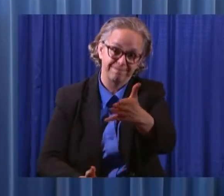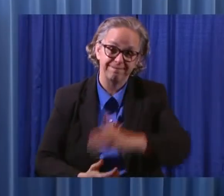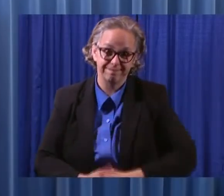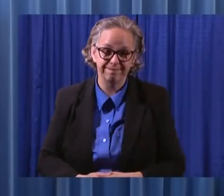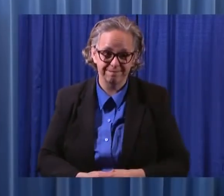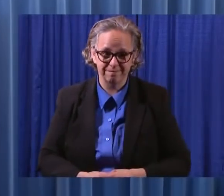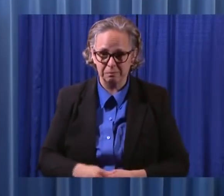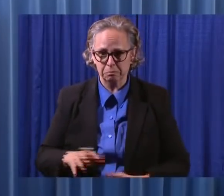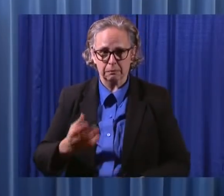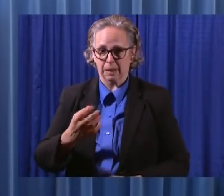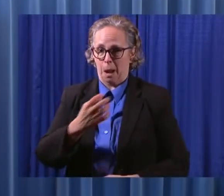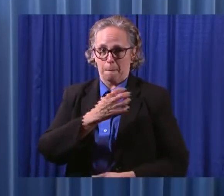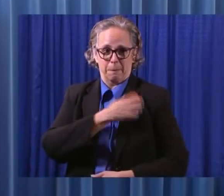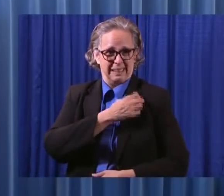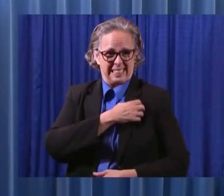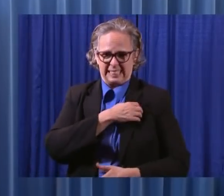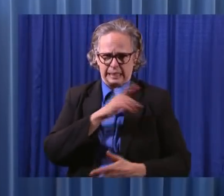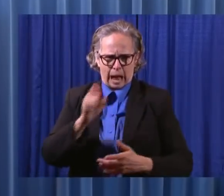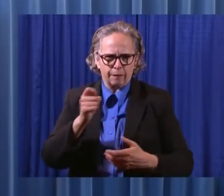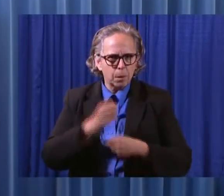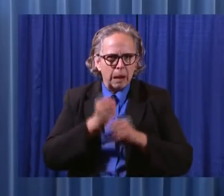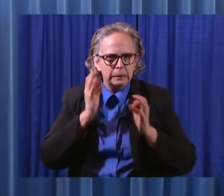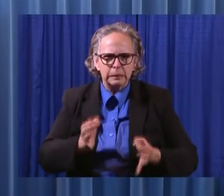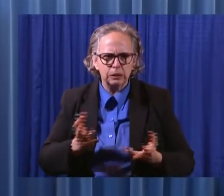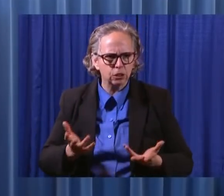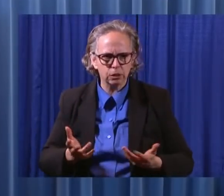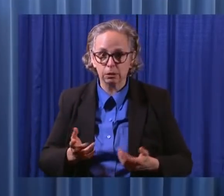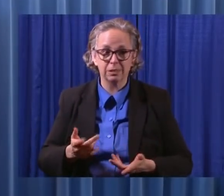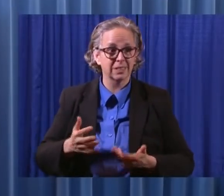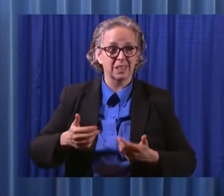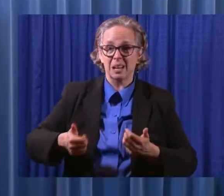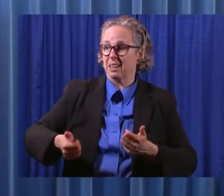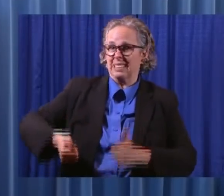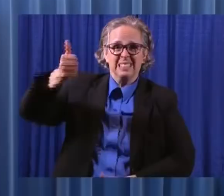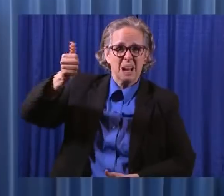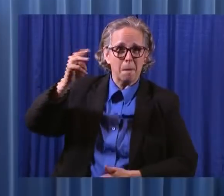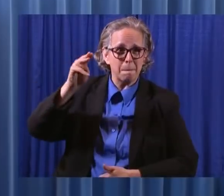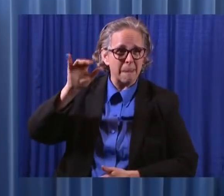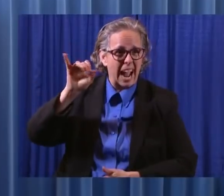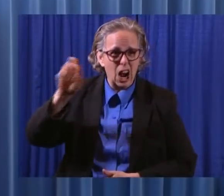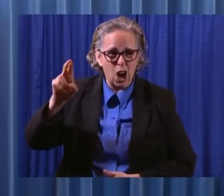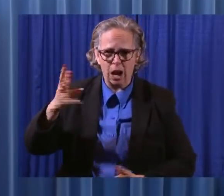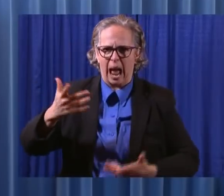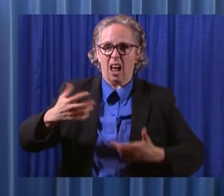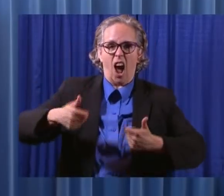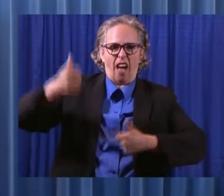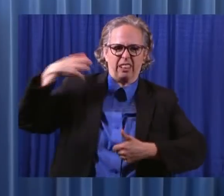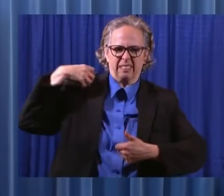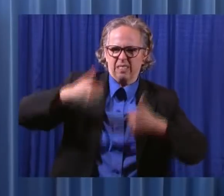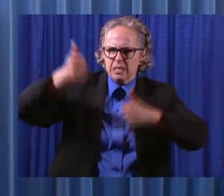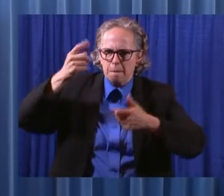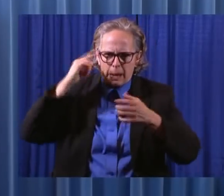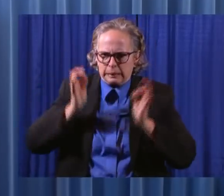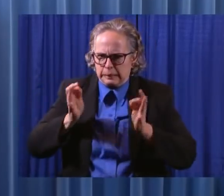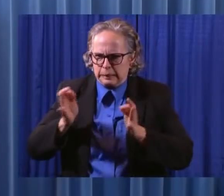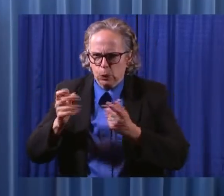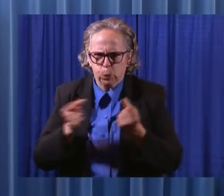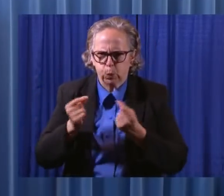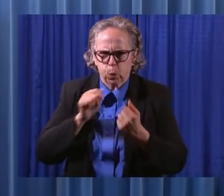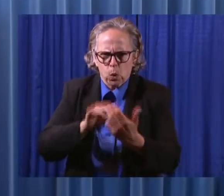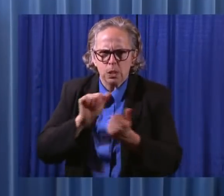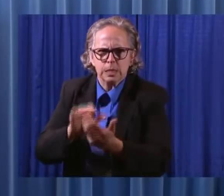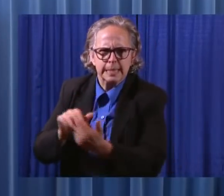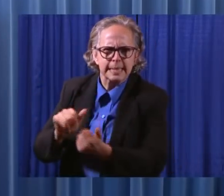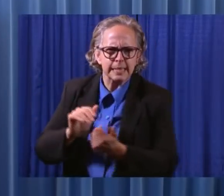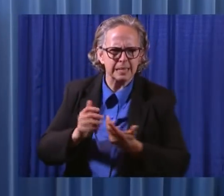as the officials, including the mayor, make a decision about how do I allow protests to continue, how